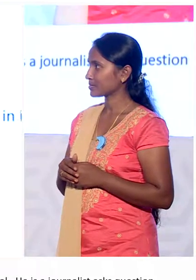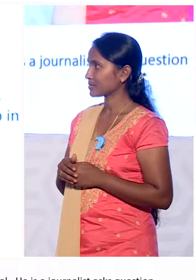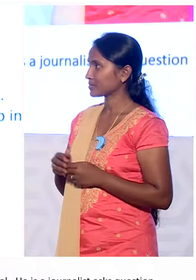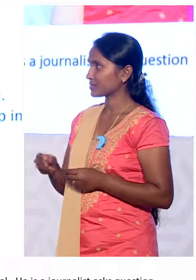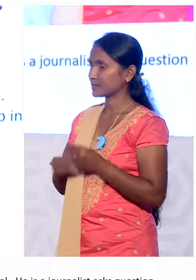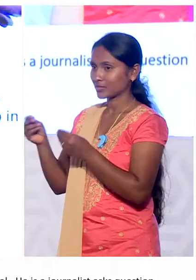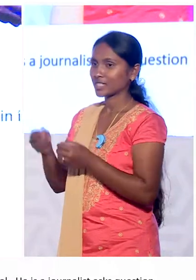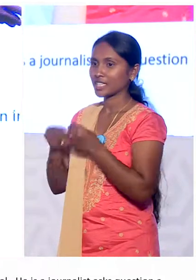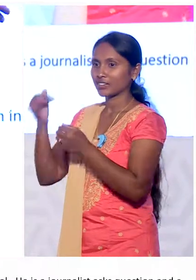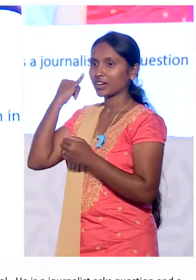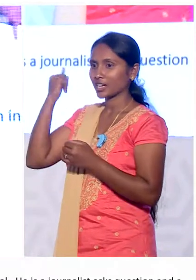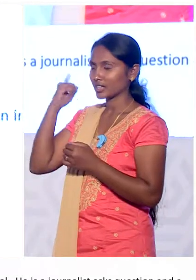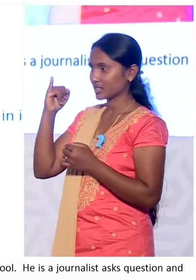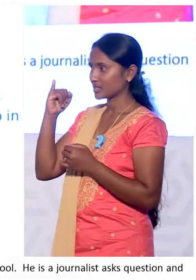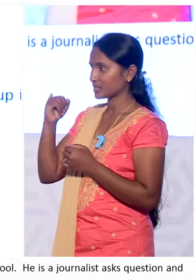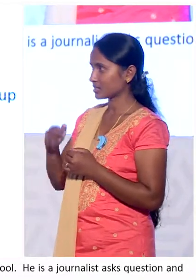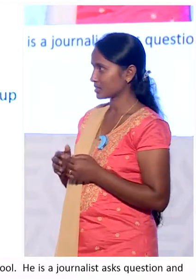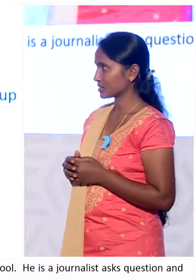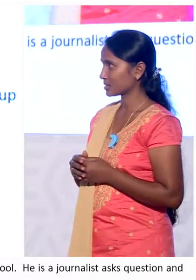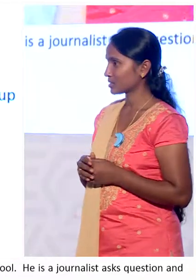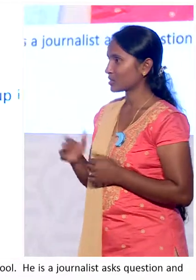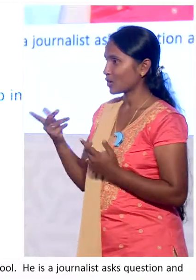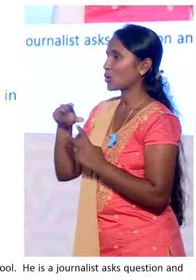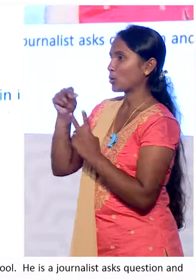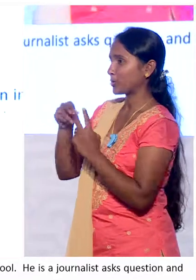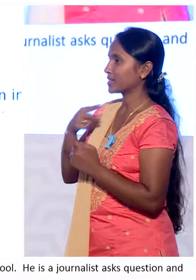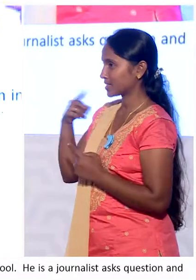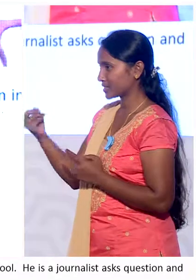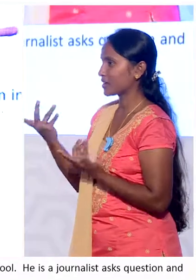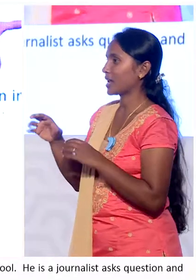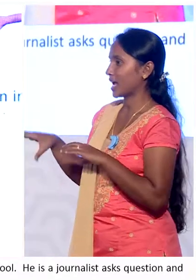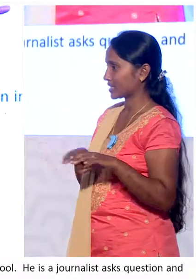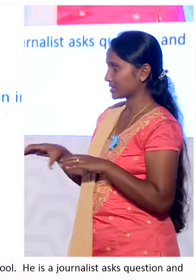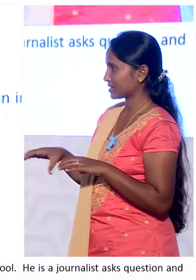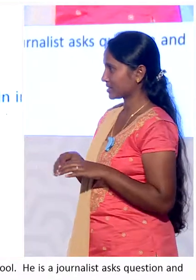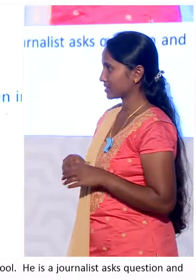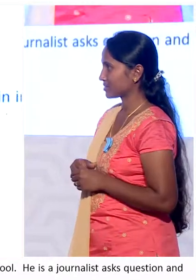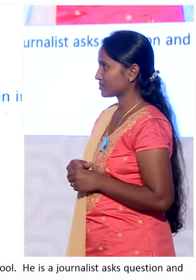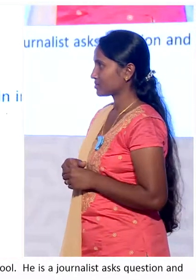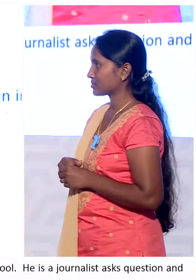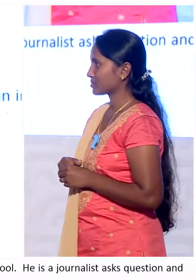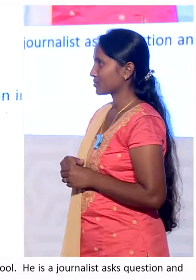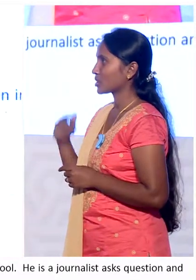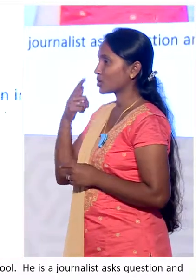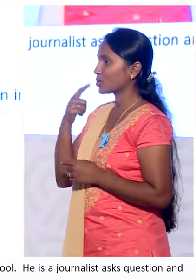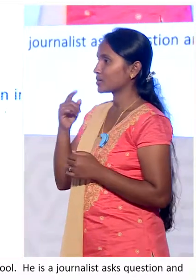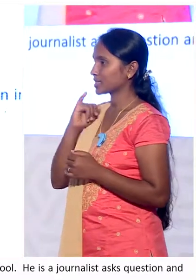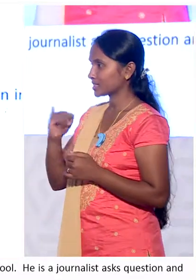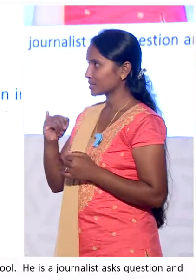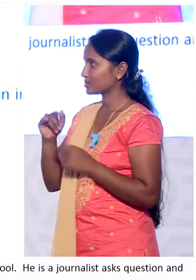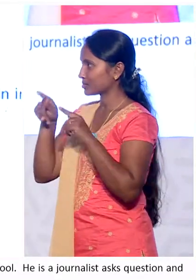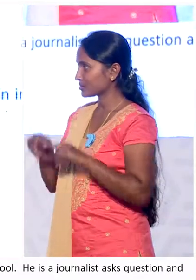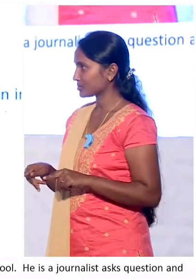me ideas, but they won't give me, and opinions, but they won't give me actual experience. So I thought, well, who is the person